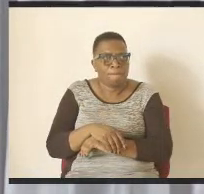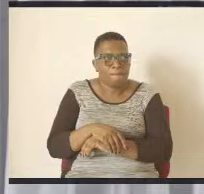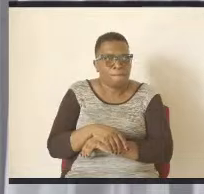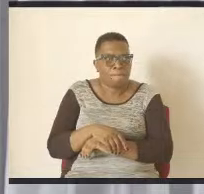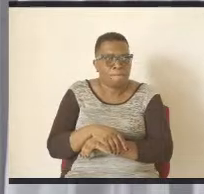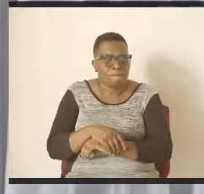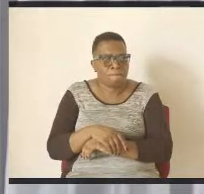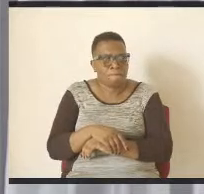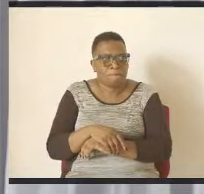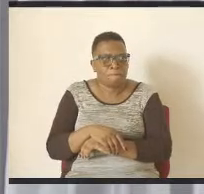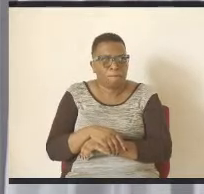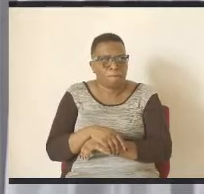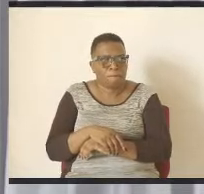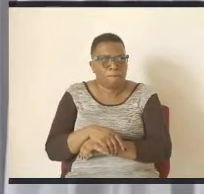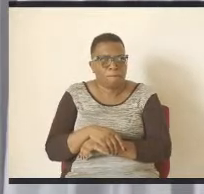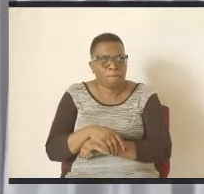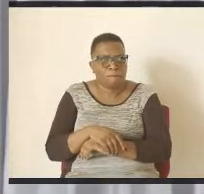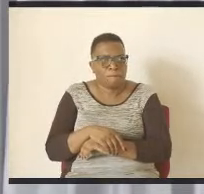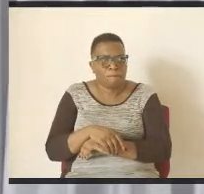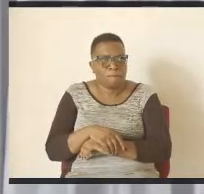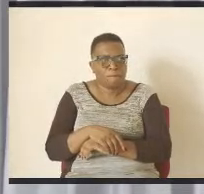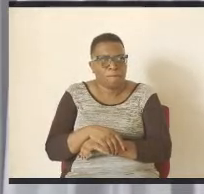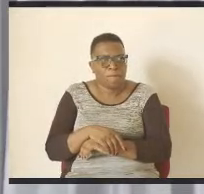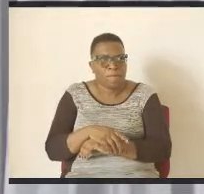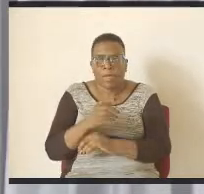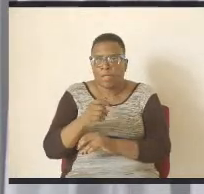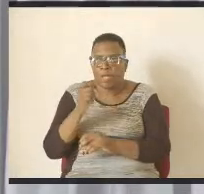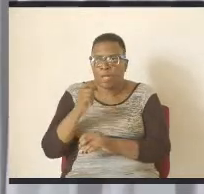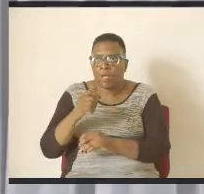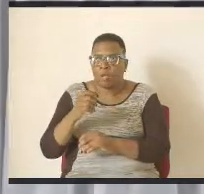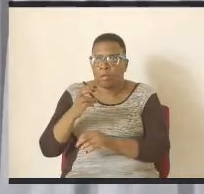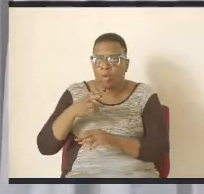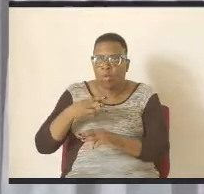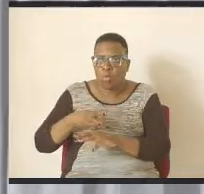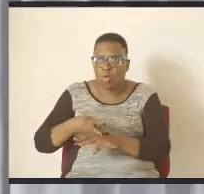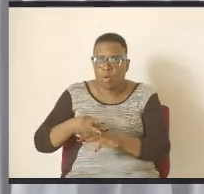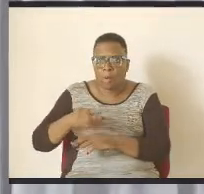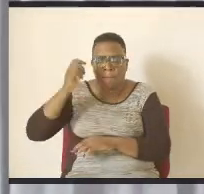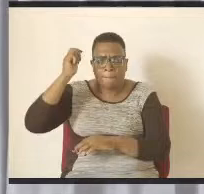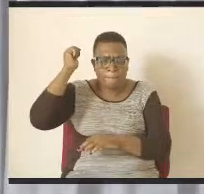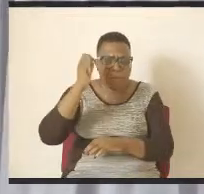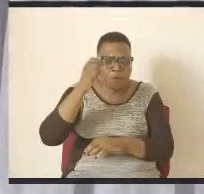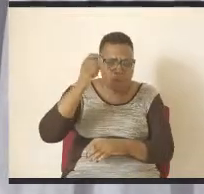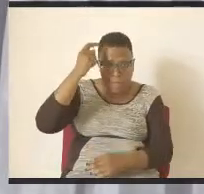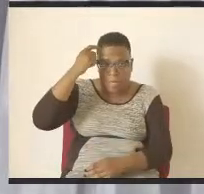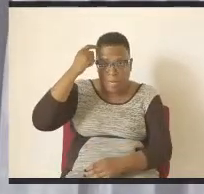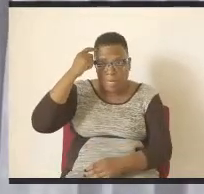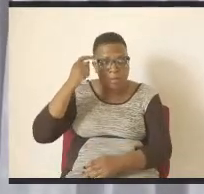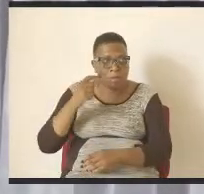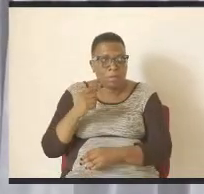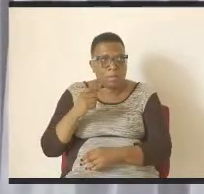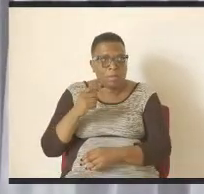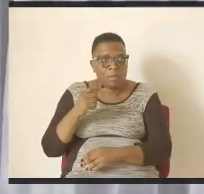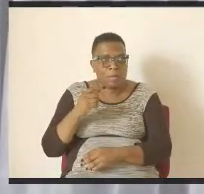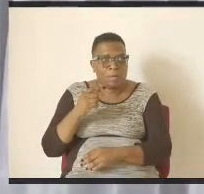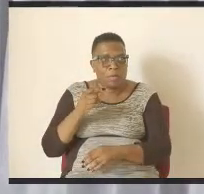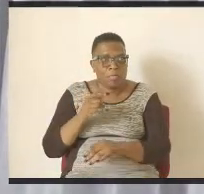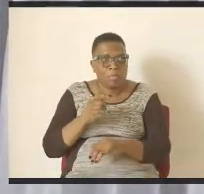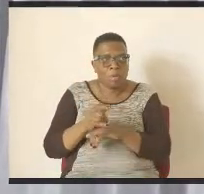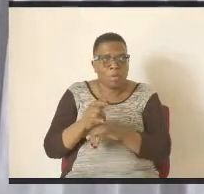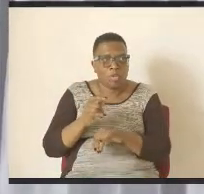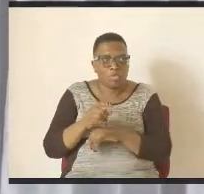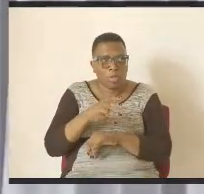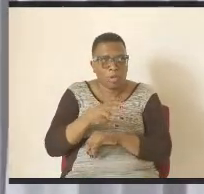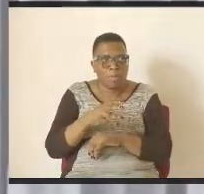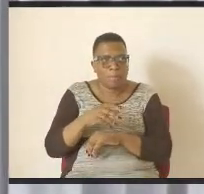staff, and struck him on the head. And when they had mocked him, they took the robe off